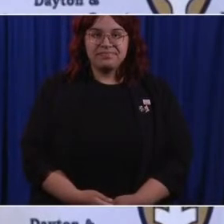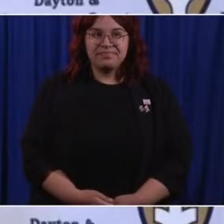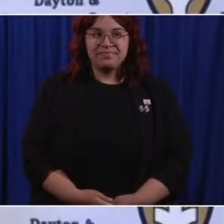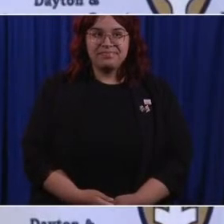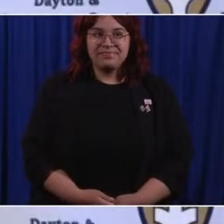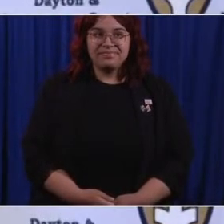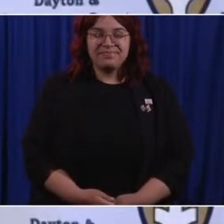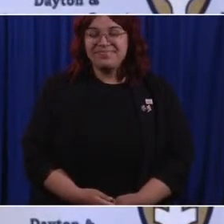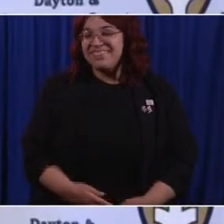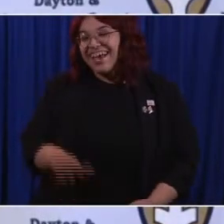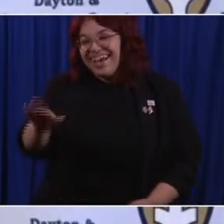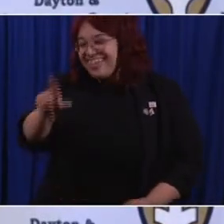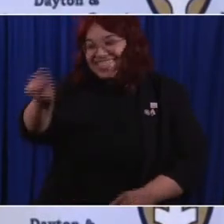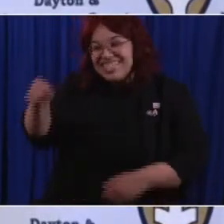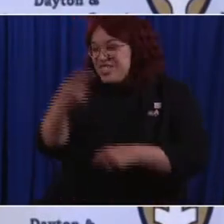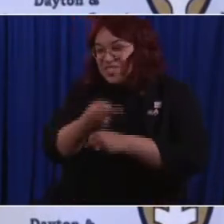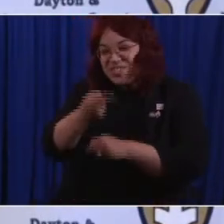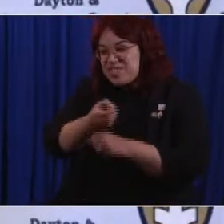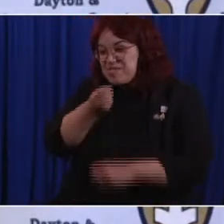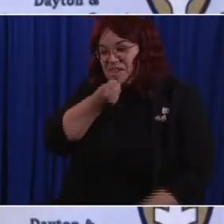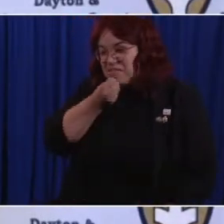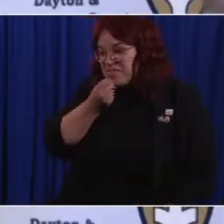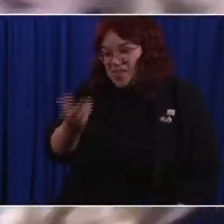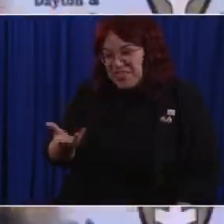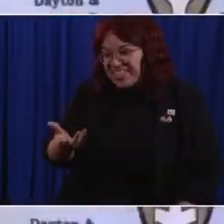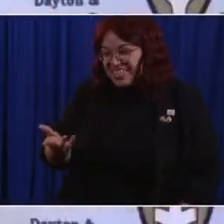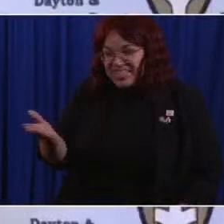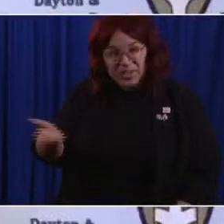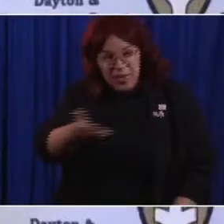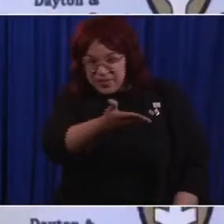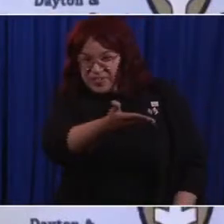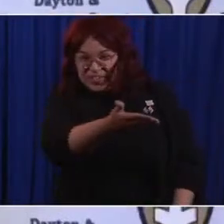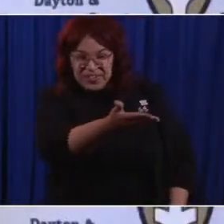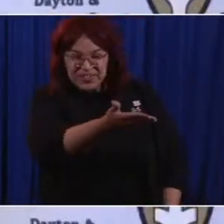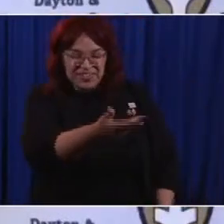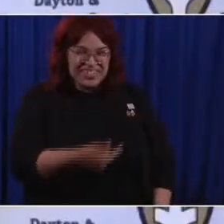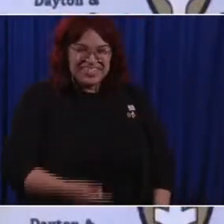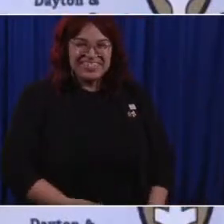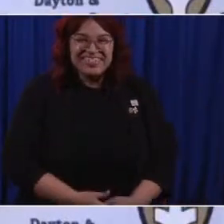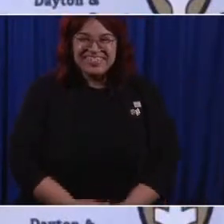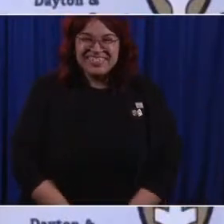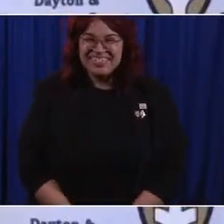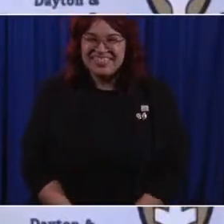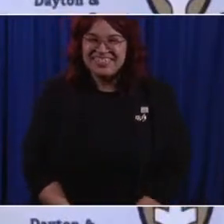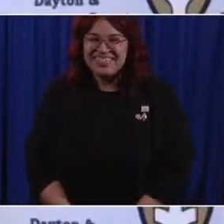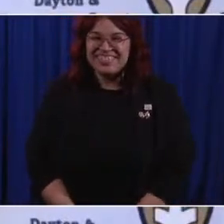We gotta get you on mic there. You're good. No, you're good. Go ahead. Go ahead. That's good.